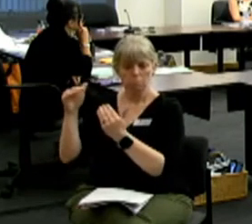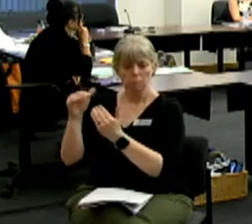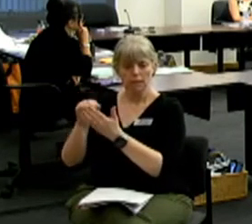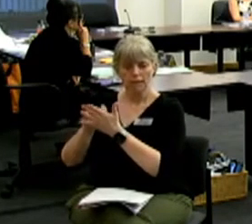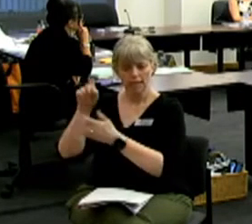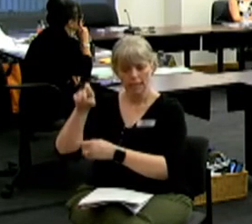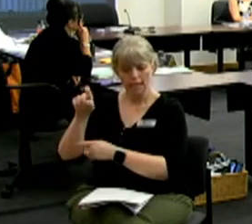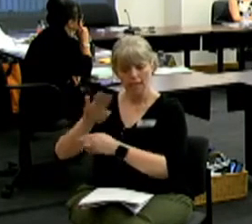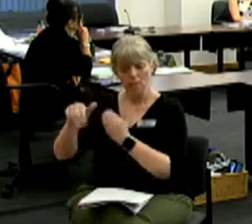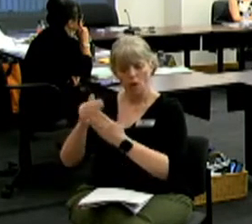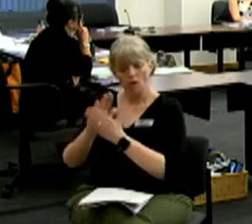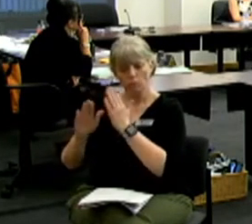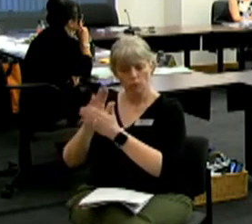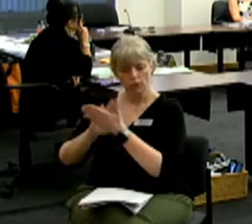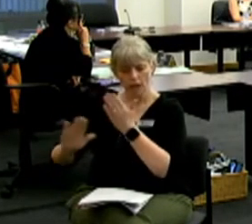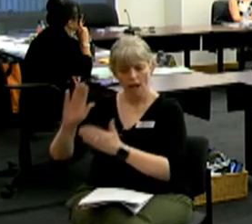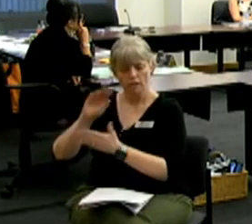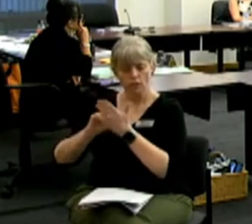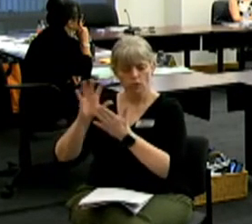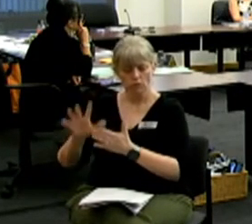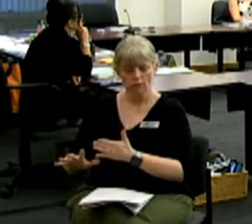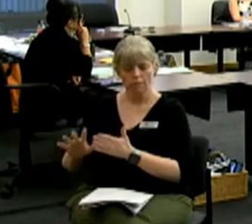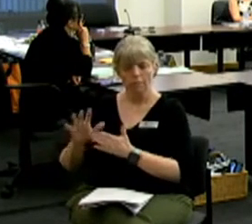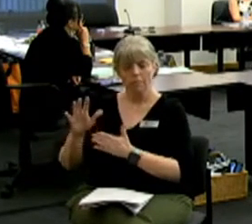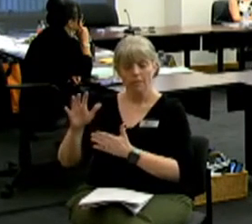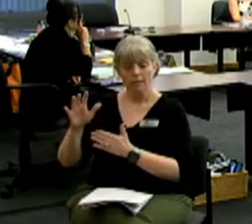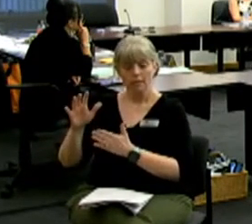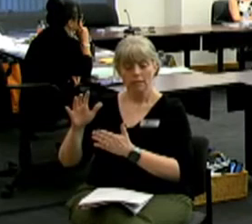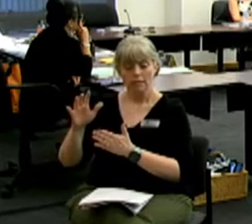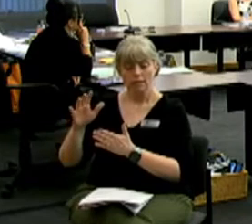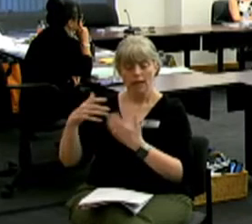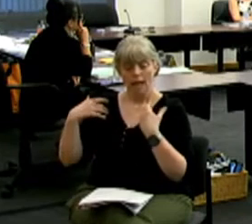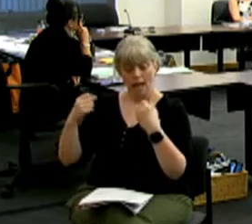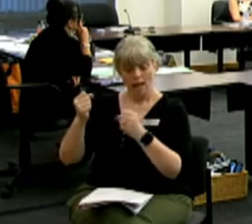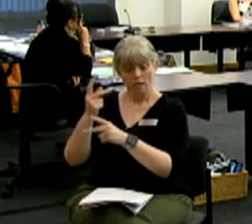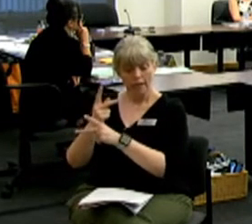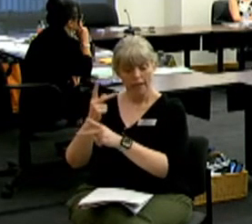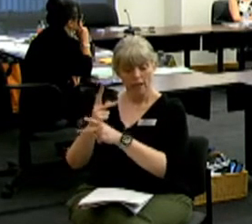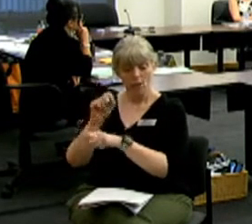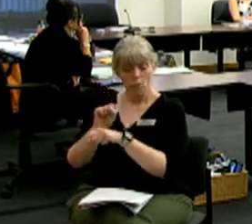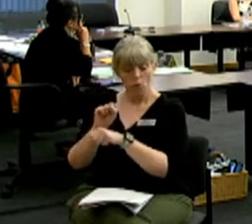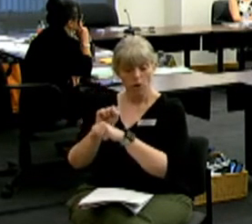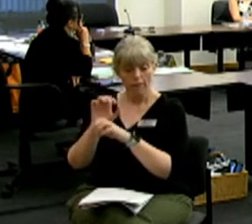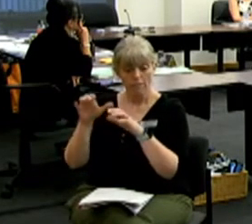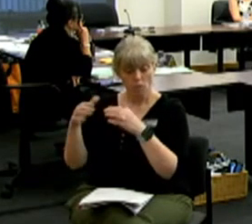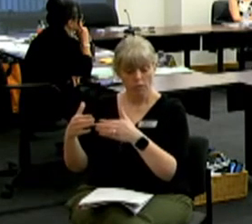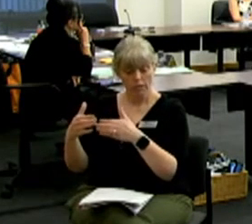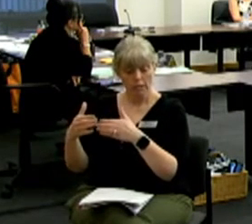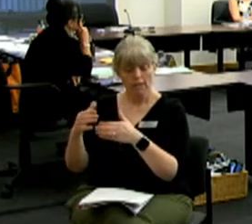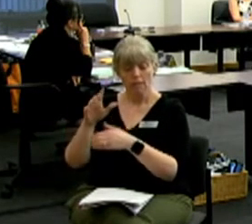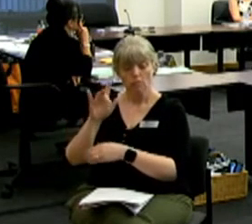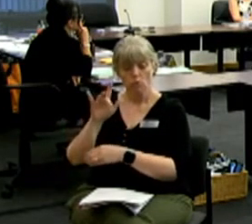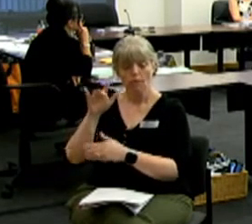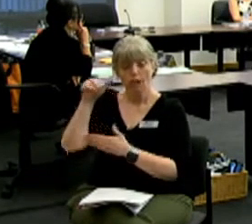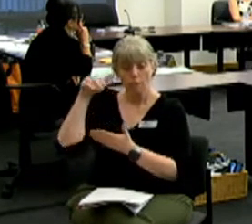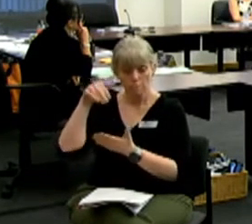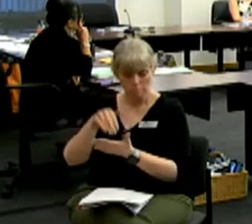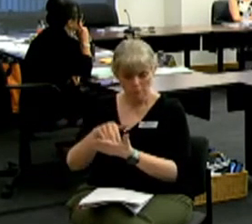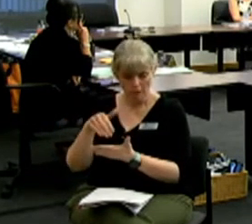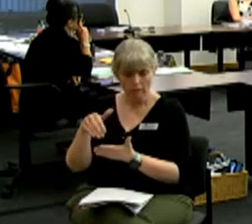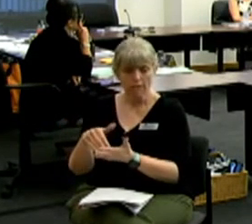all community college students. The pipeline for advancement of healthcare workforce, the PATH, has got 25